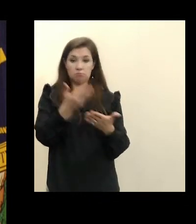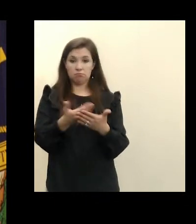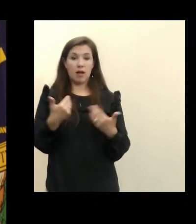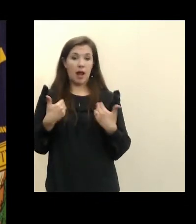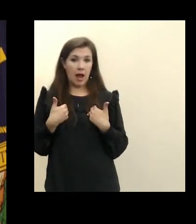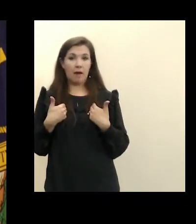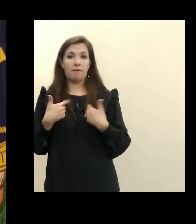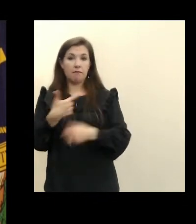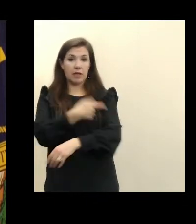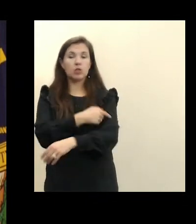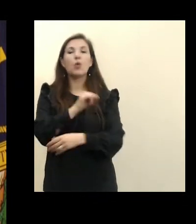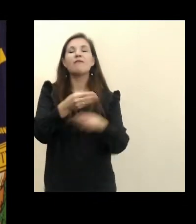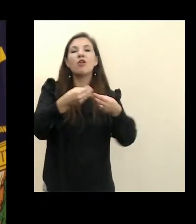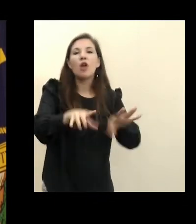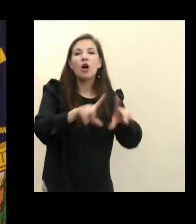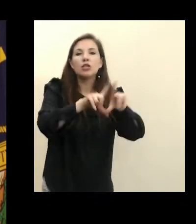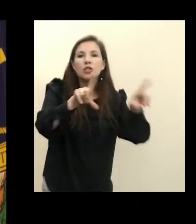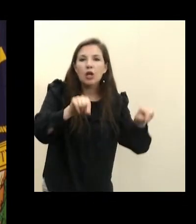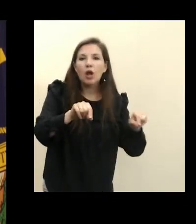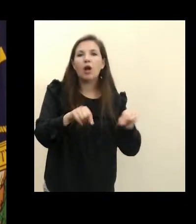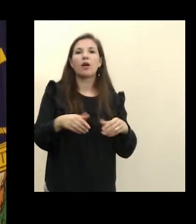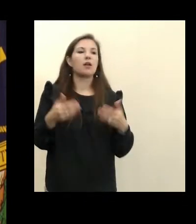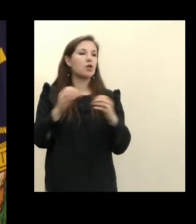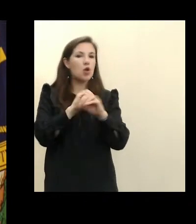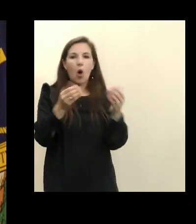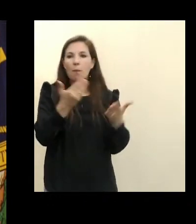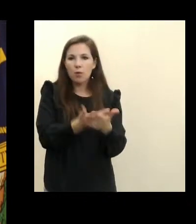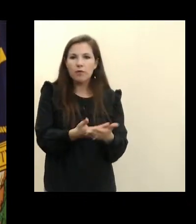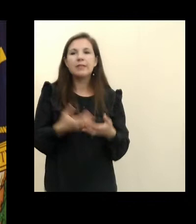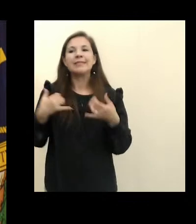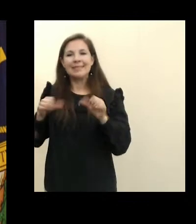lost their card, had no proof, we could check. And it